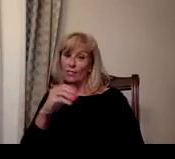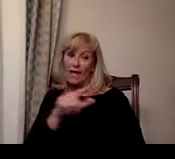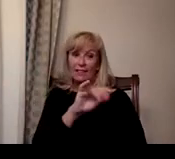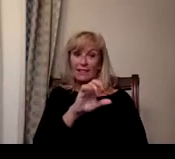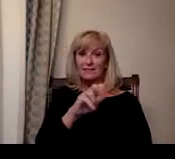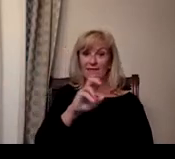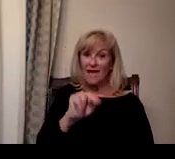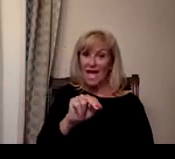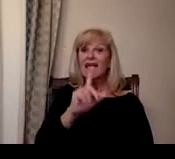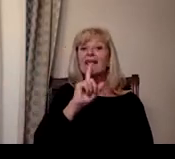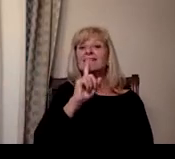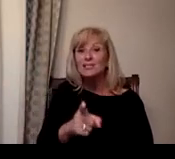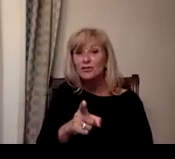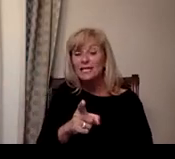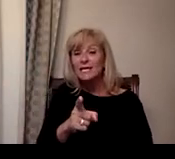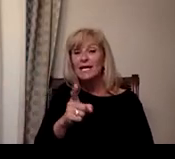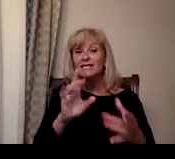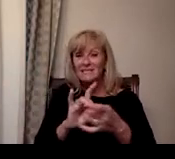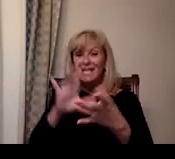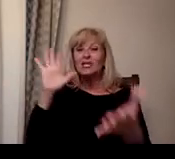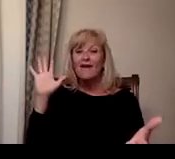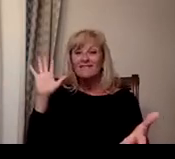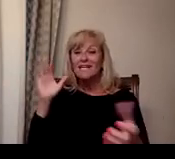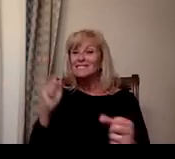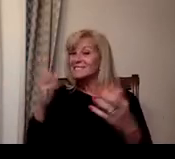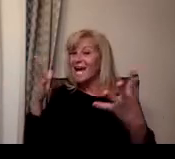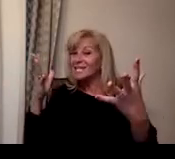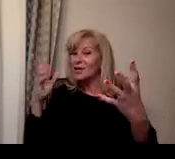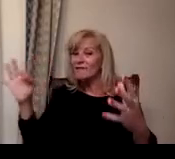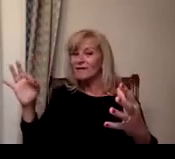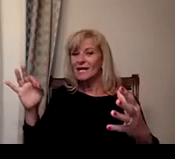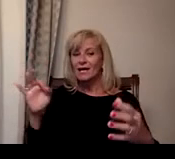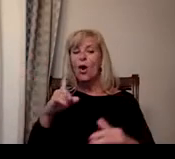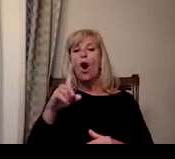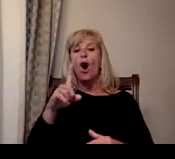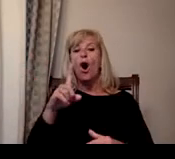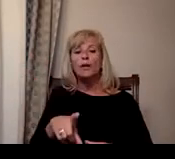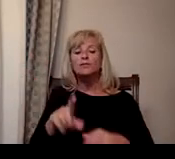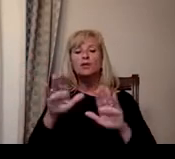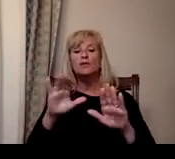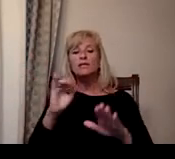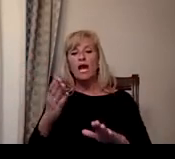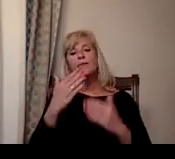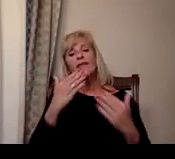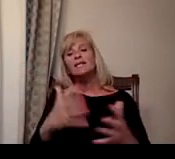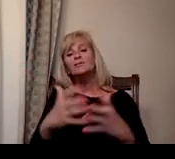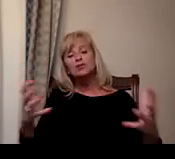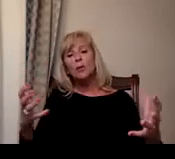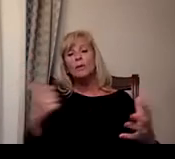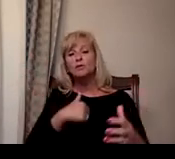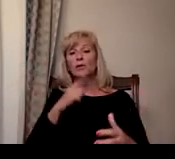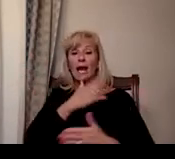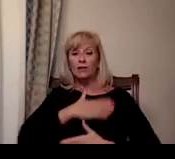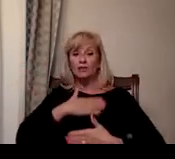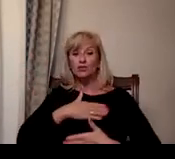Venn, literally signing off. We have one question. Oh, great job. Thank you so much. We are